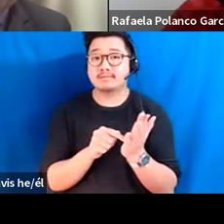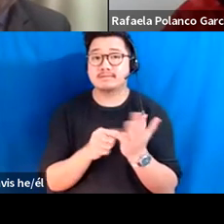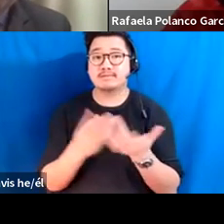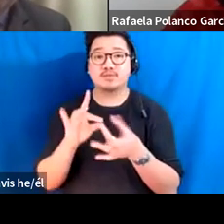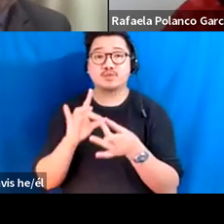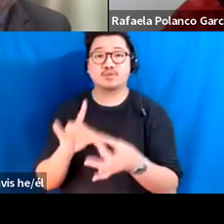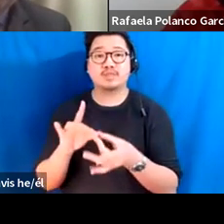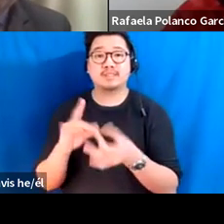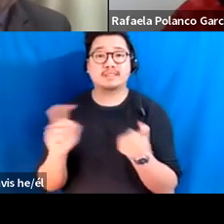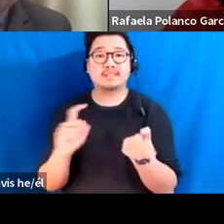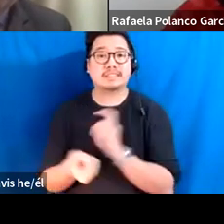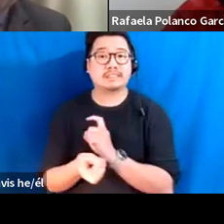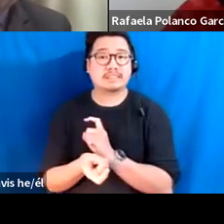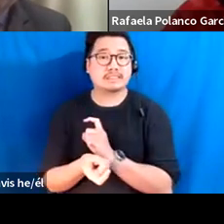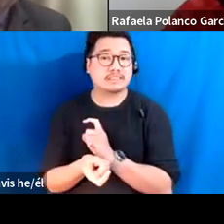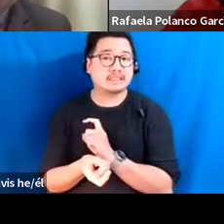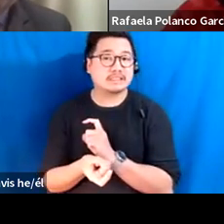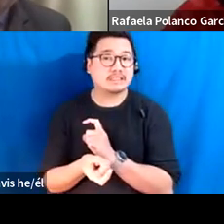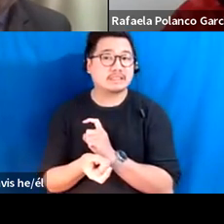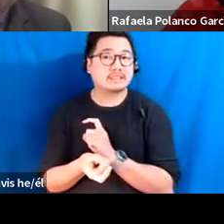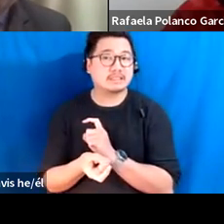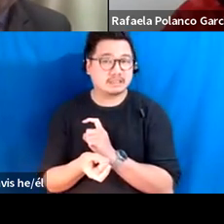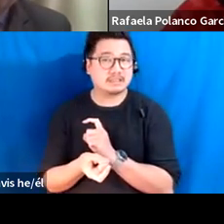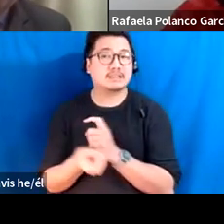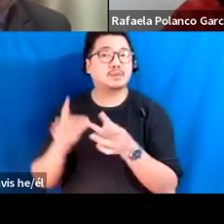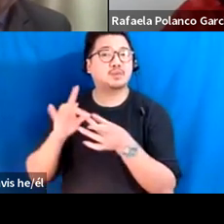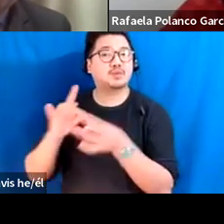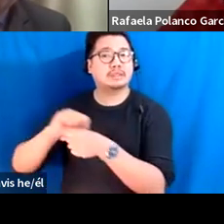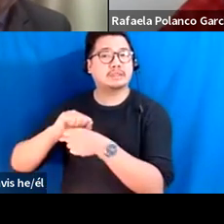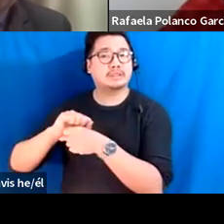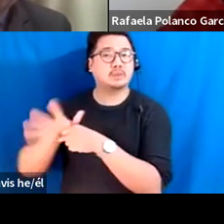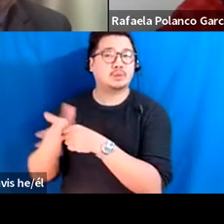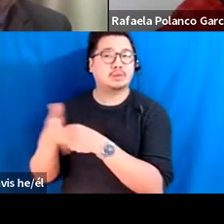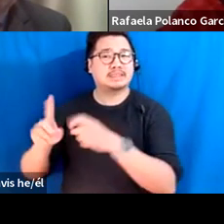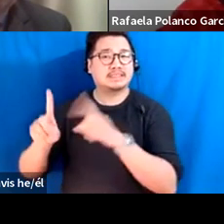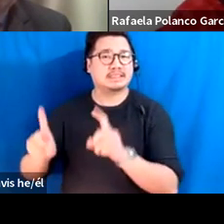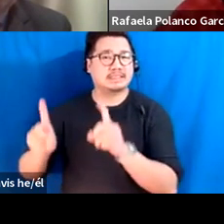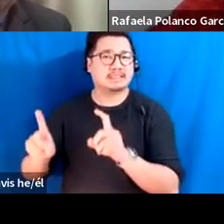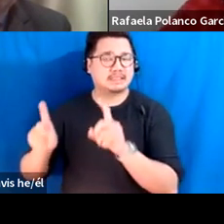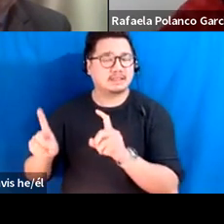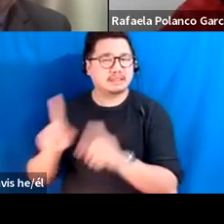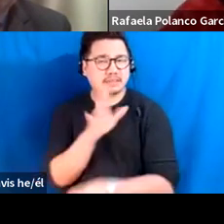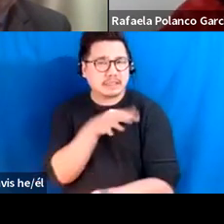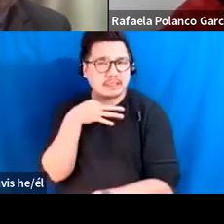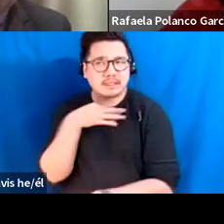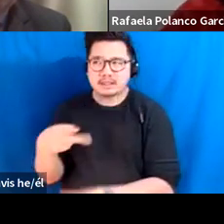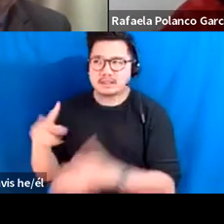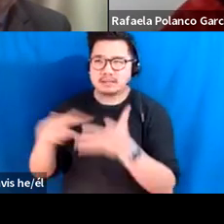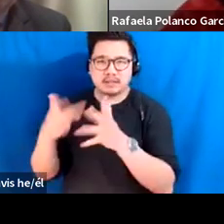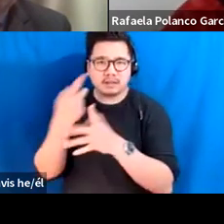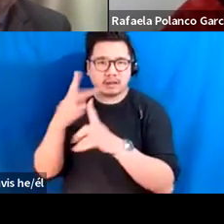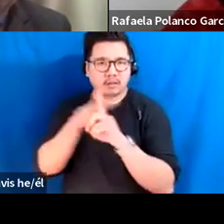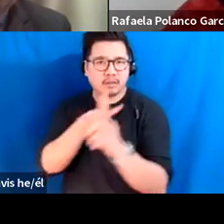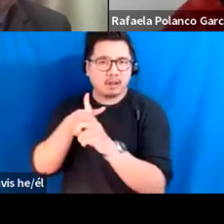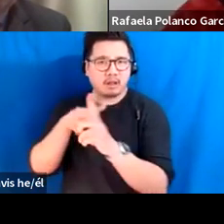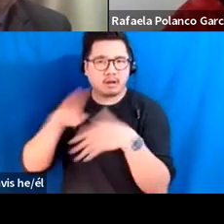shift in the um the kovid testing regime is this uh a district district-wide decision to go to one